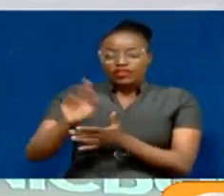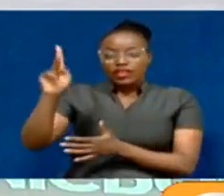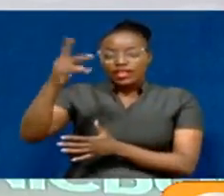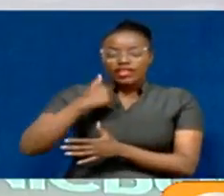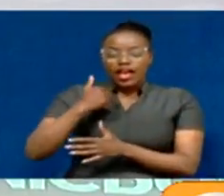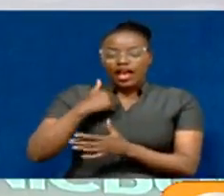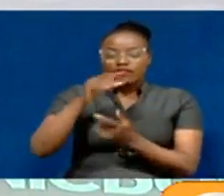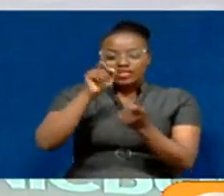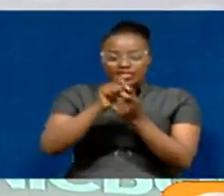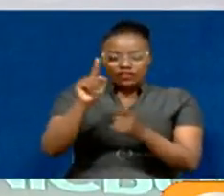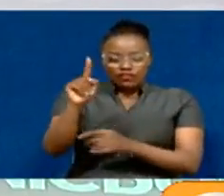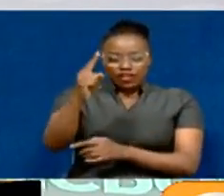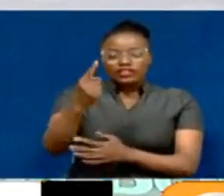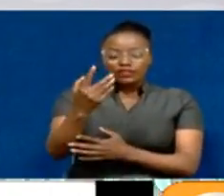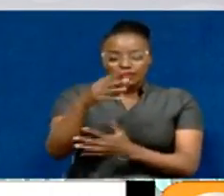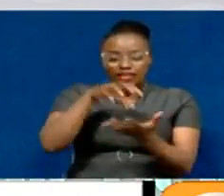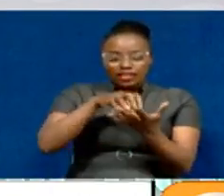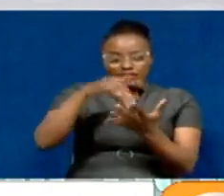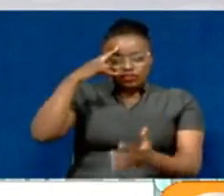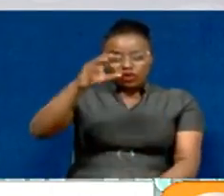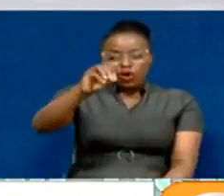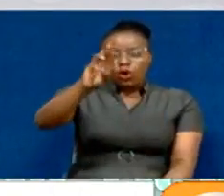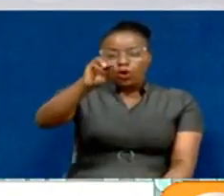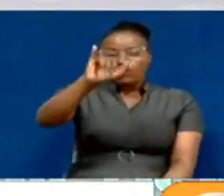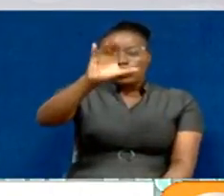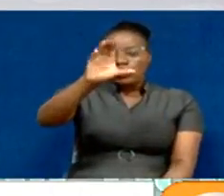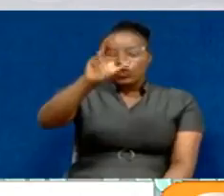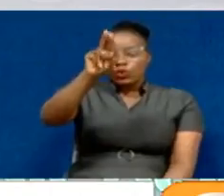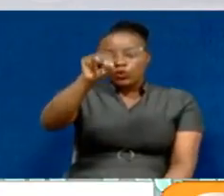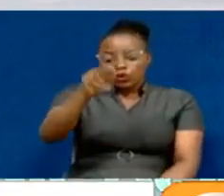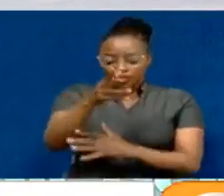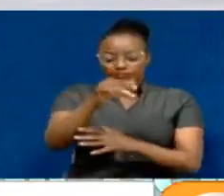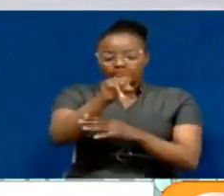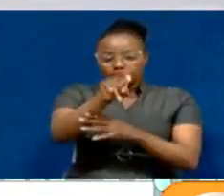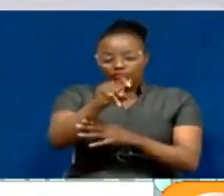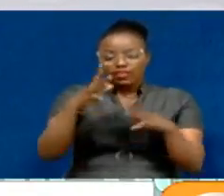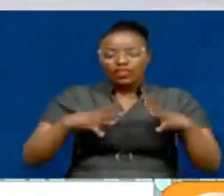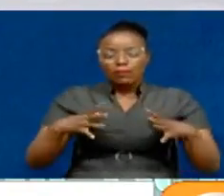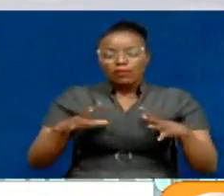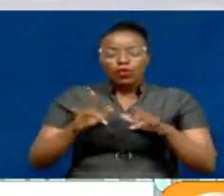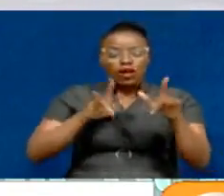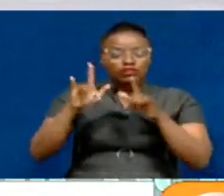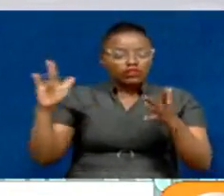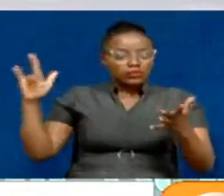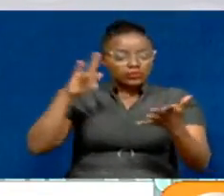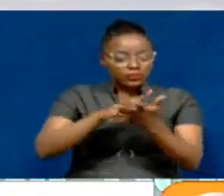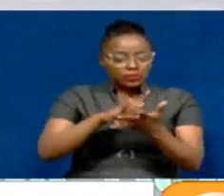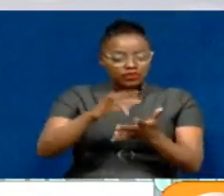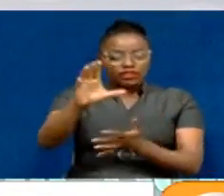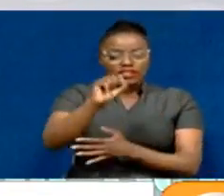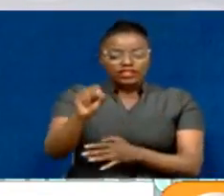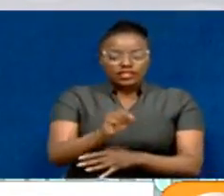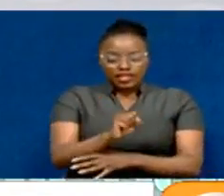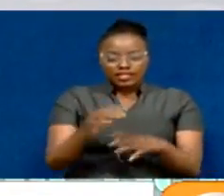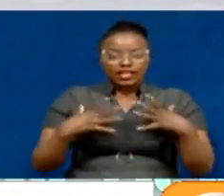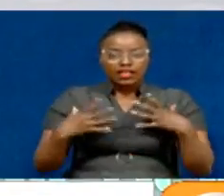Kenya has detected its first cases of the Omicron variant among travellers at airports. Health Cabinet Secretary